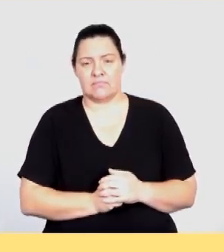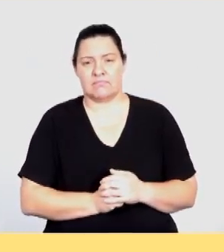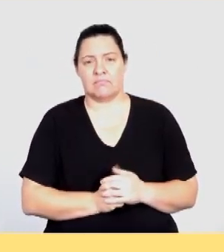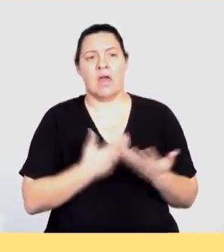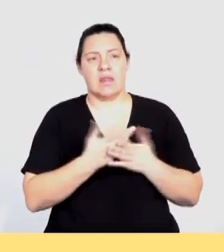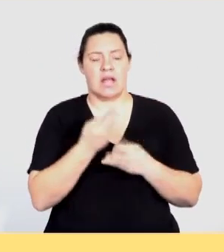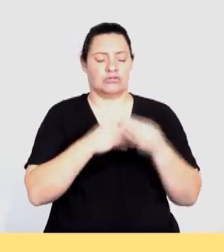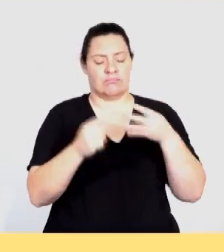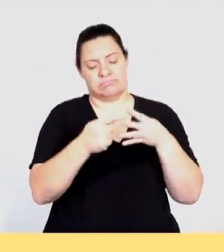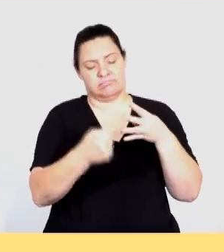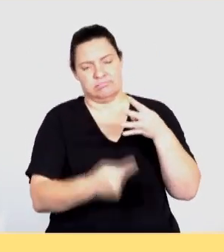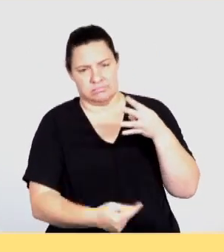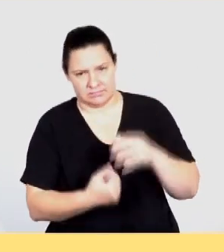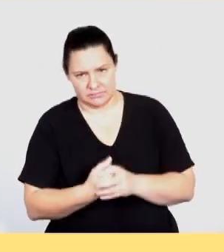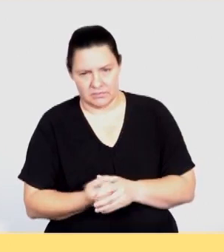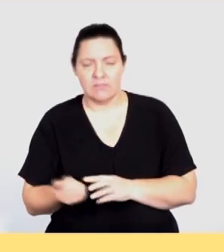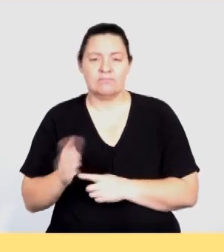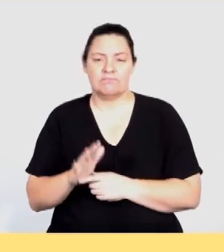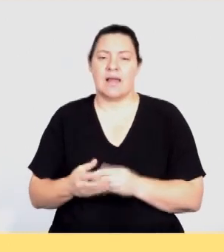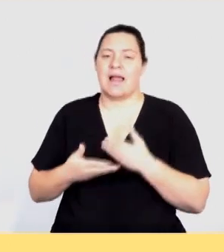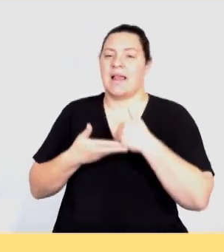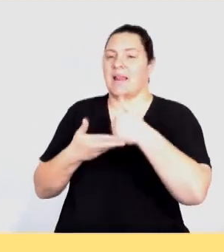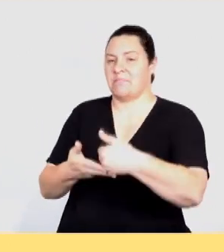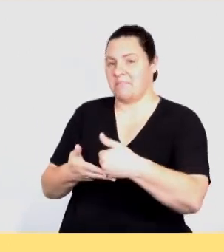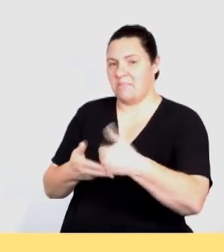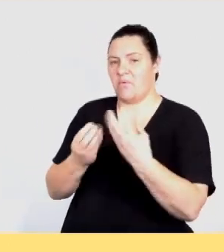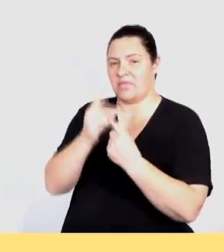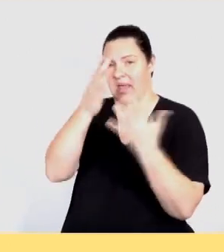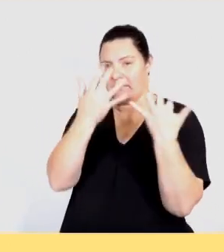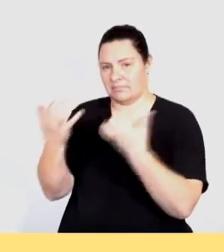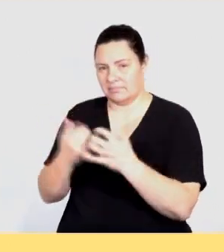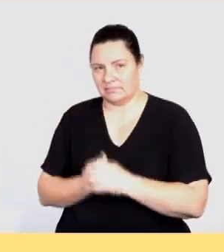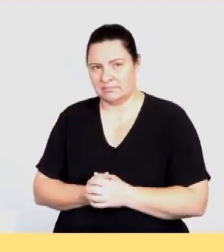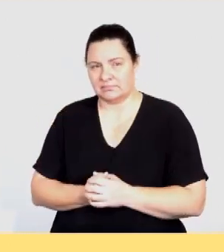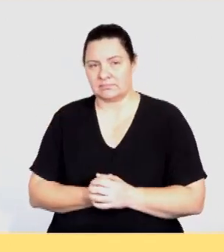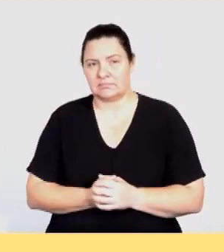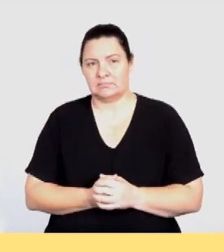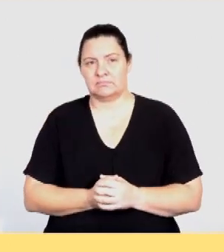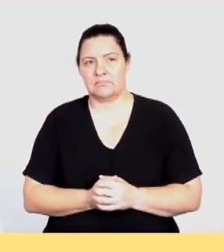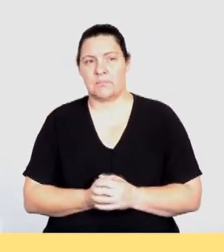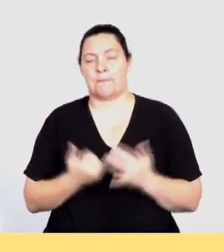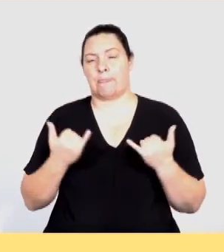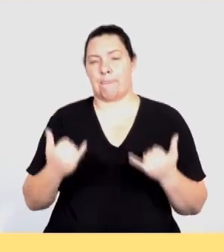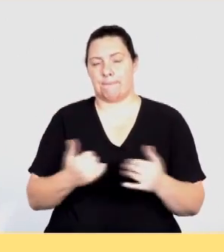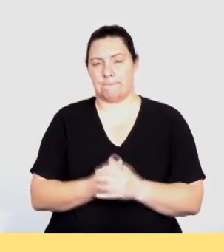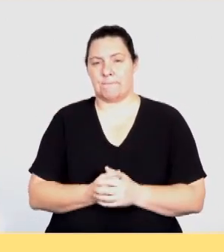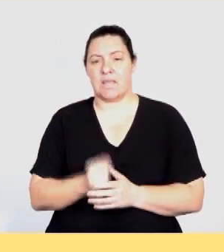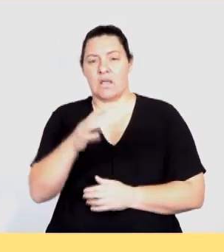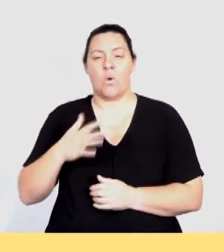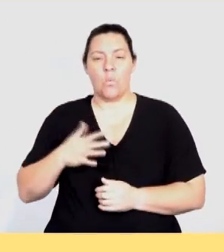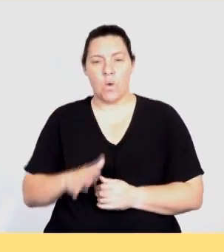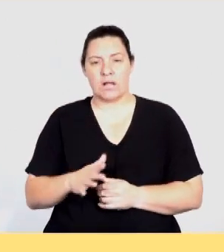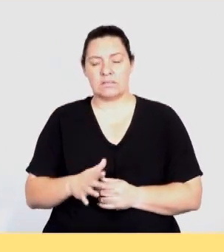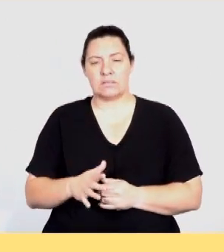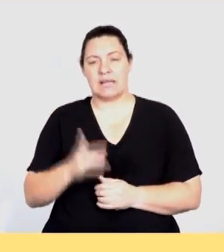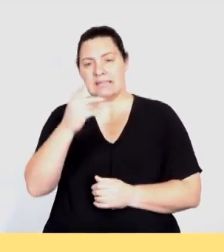And then here is the transactions. Let's quickly go and help them with their books.